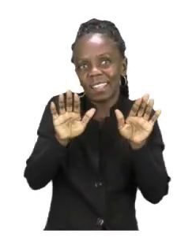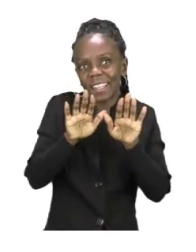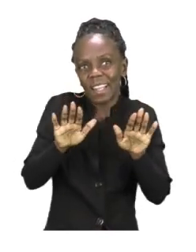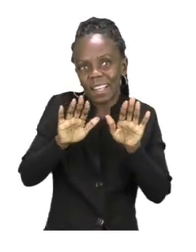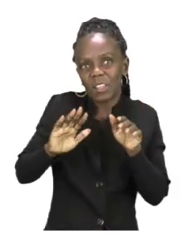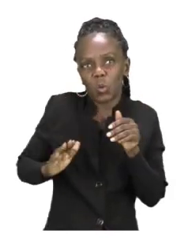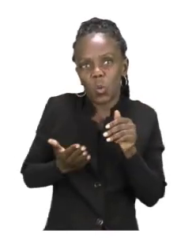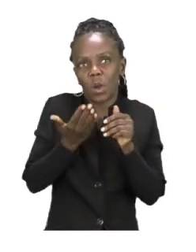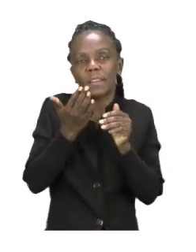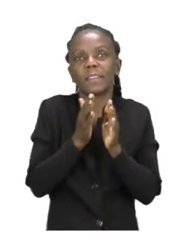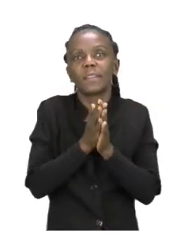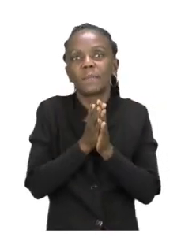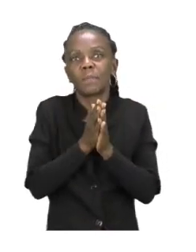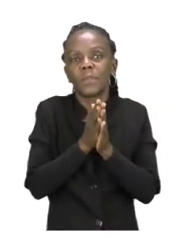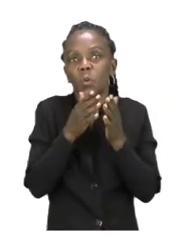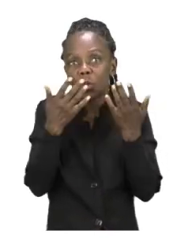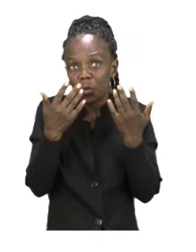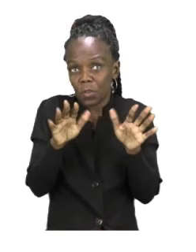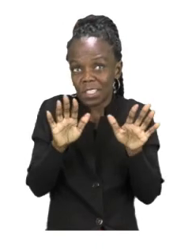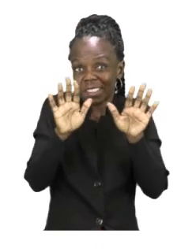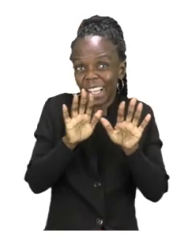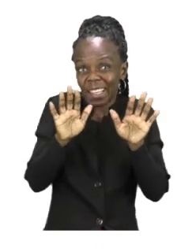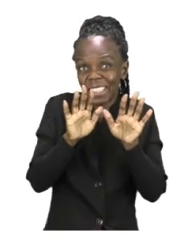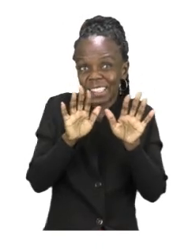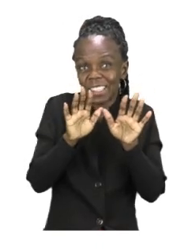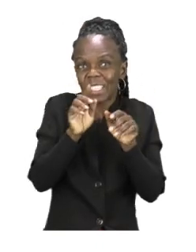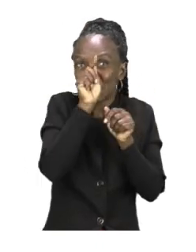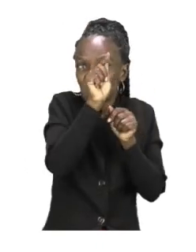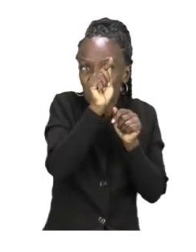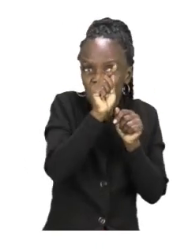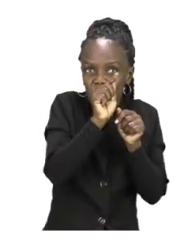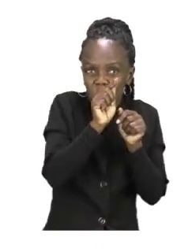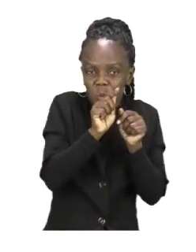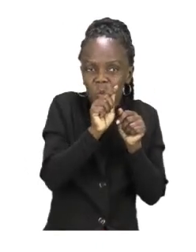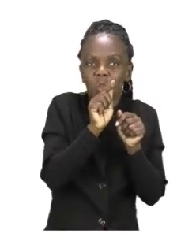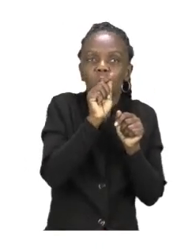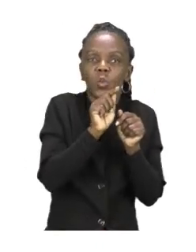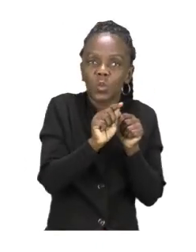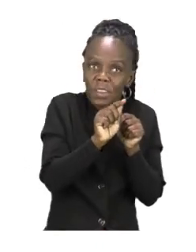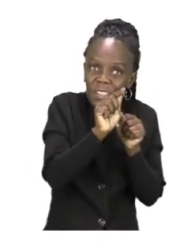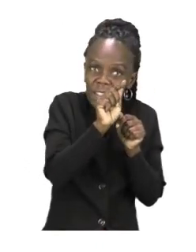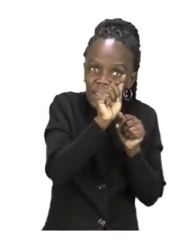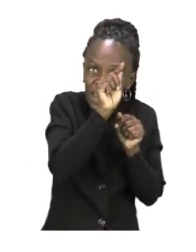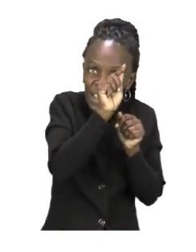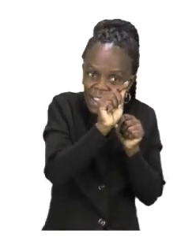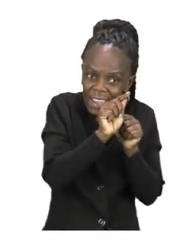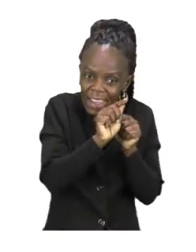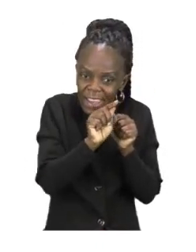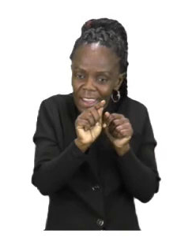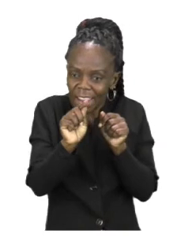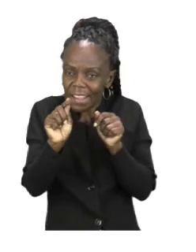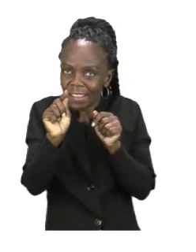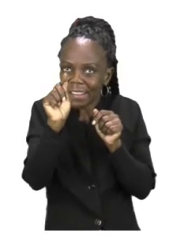the square? You can see that we have some dotted boxes there that are there for you to